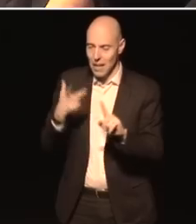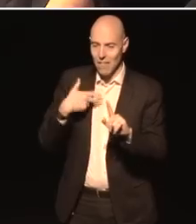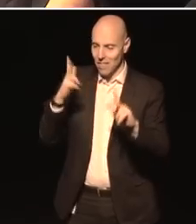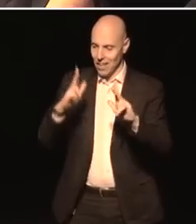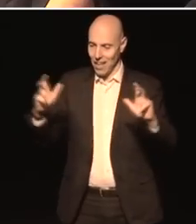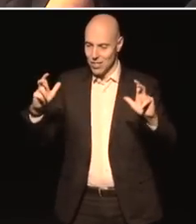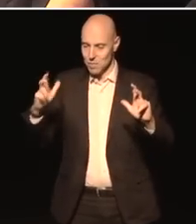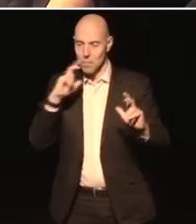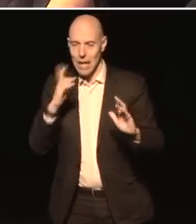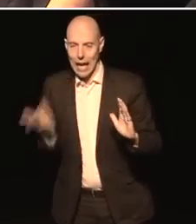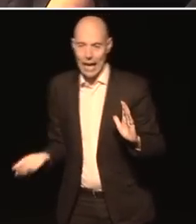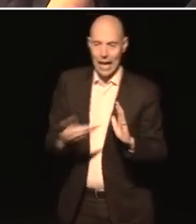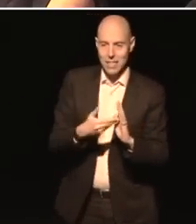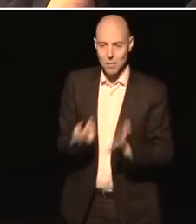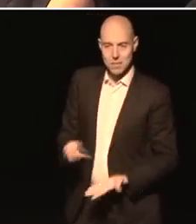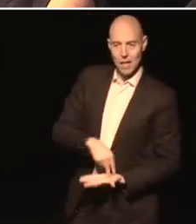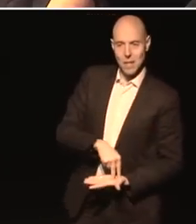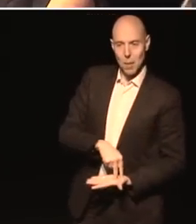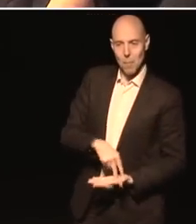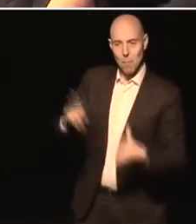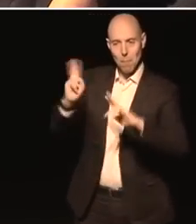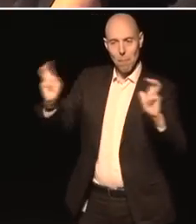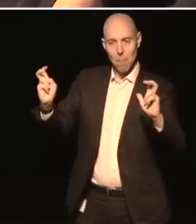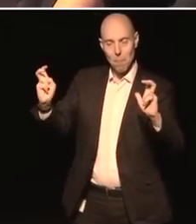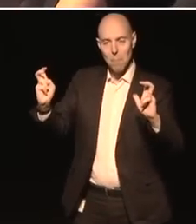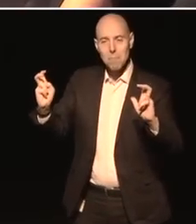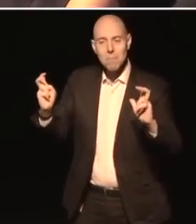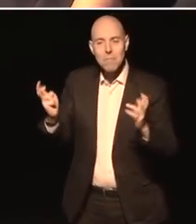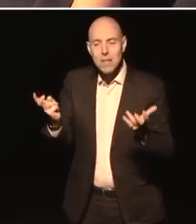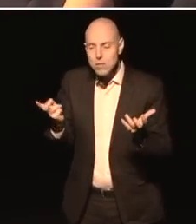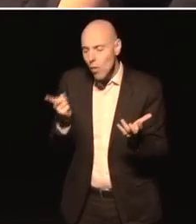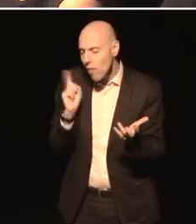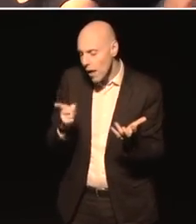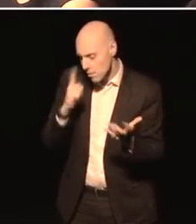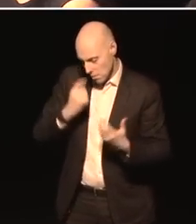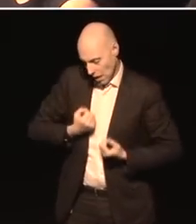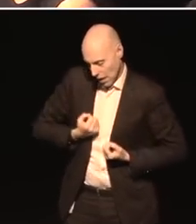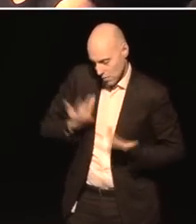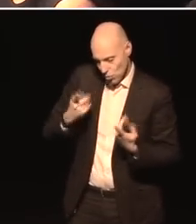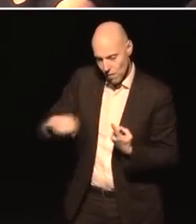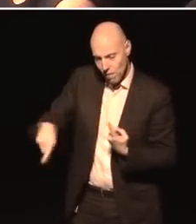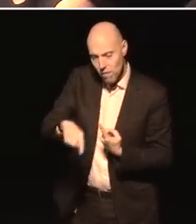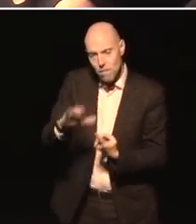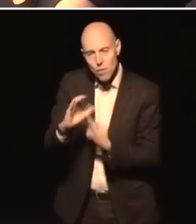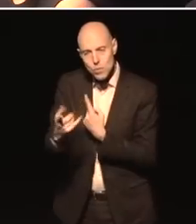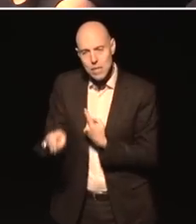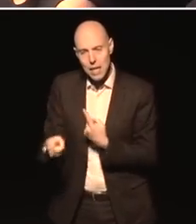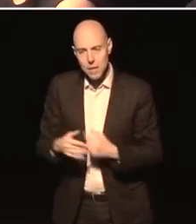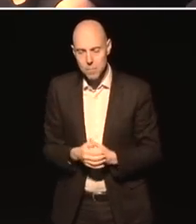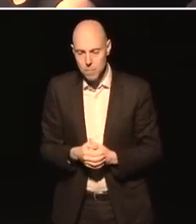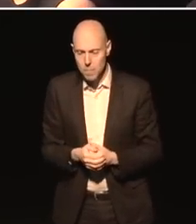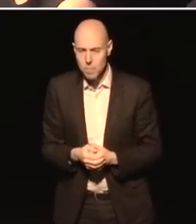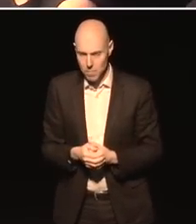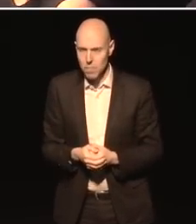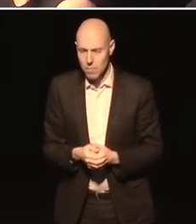a catchy name called Get Up, Stand Up. So this is going to be looking at the sort of expression of communities. And if you think about the model